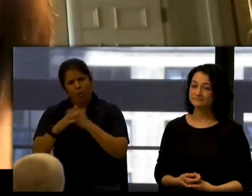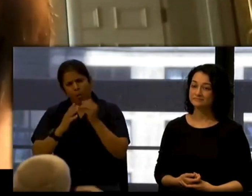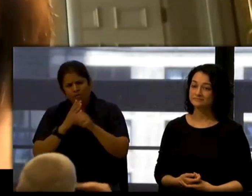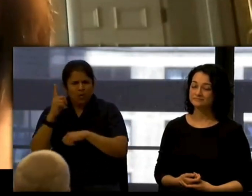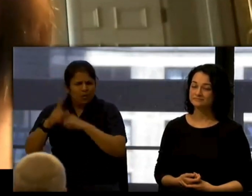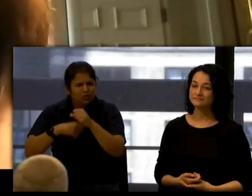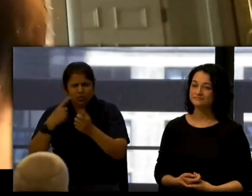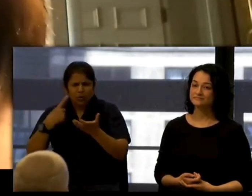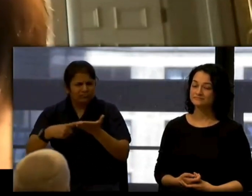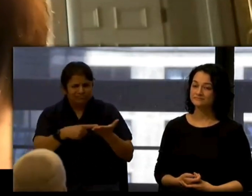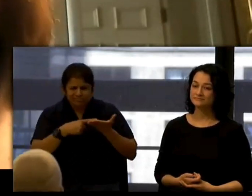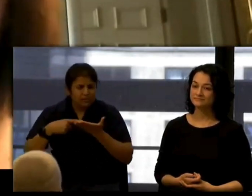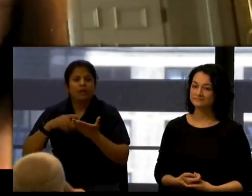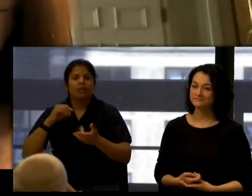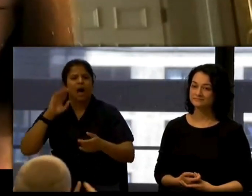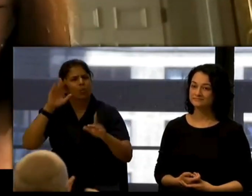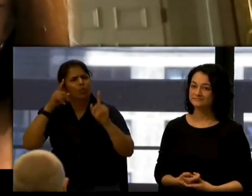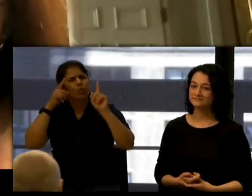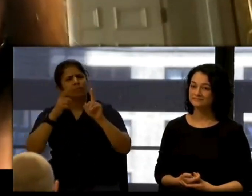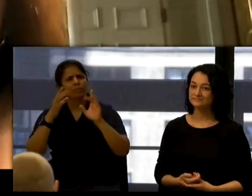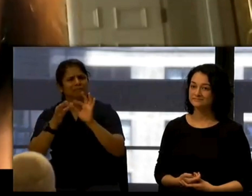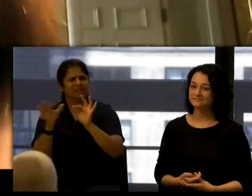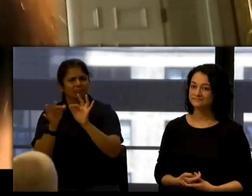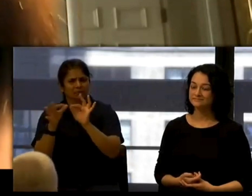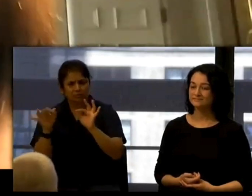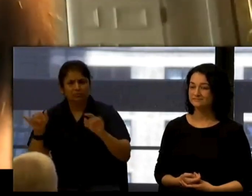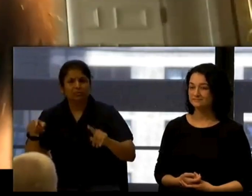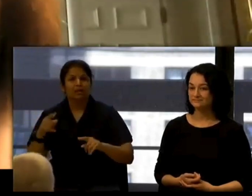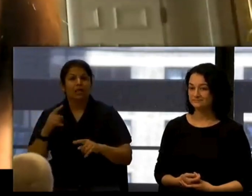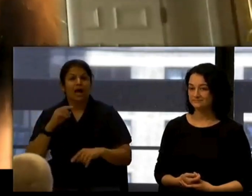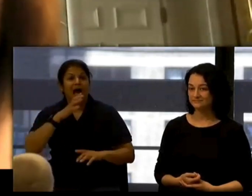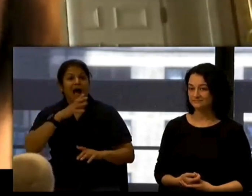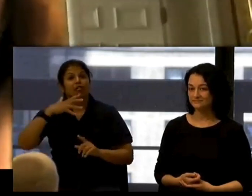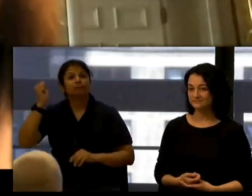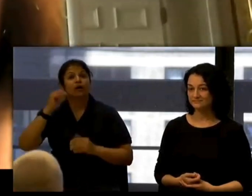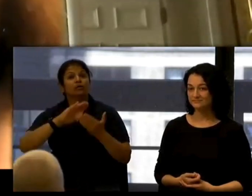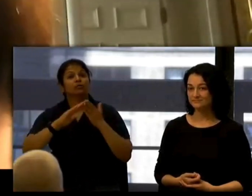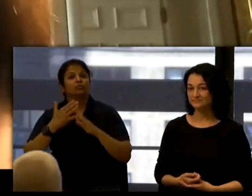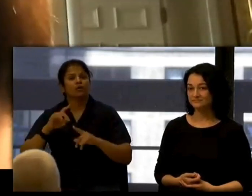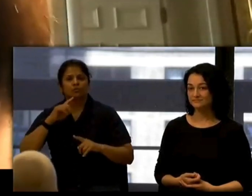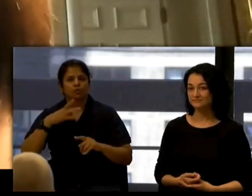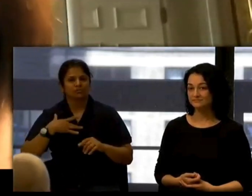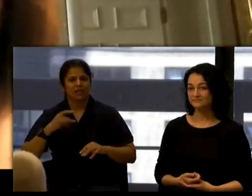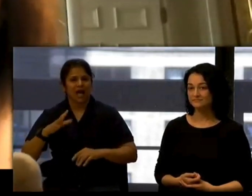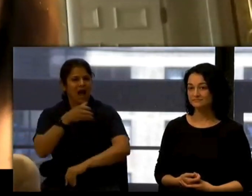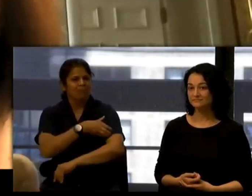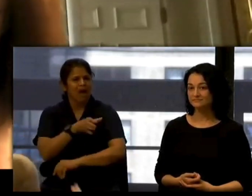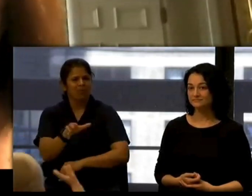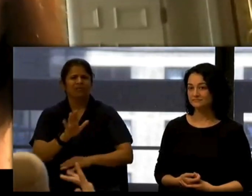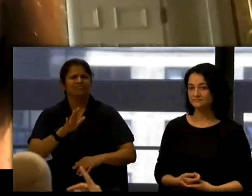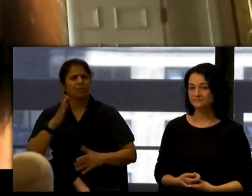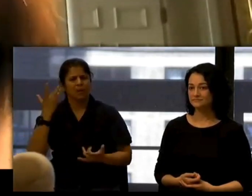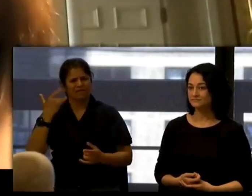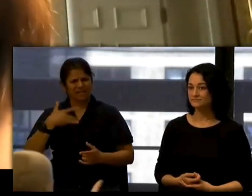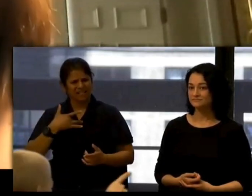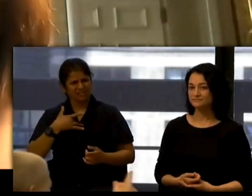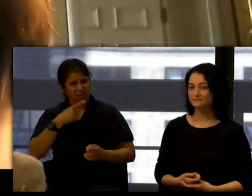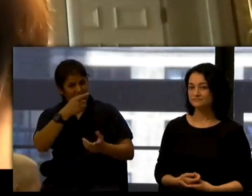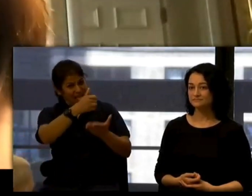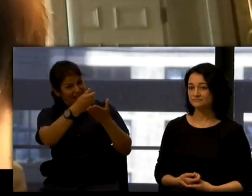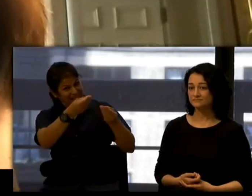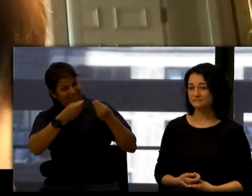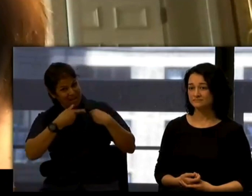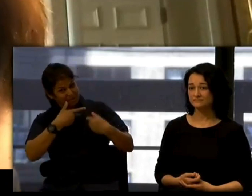did not like the term empower, because it implied that they needed to be given power, which they already had. And the